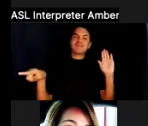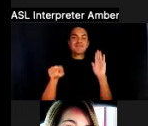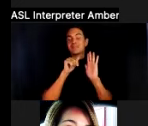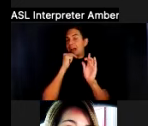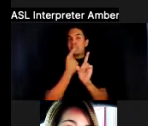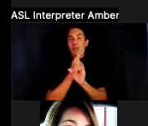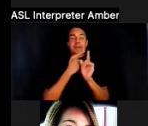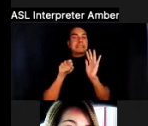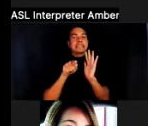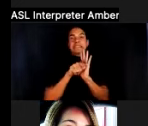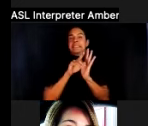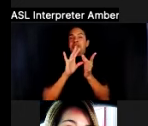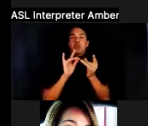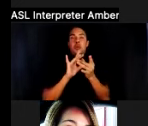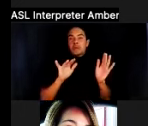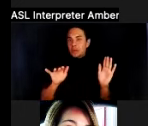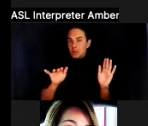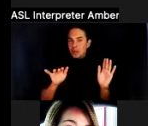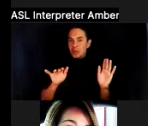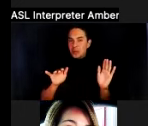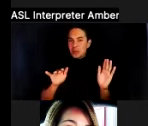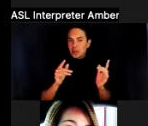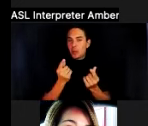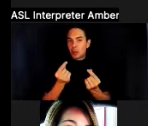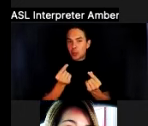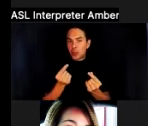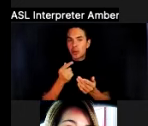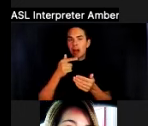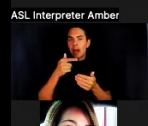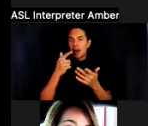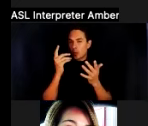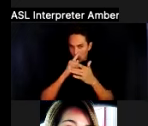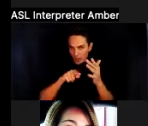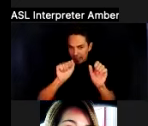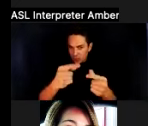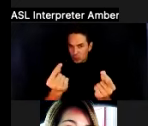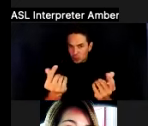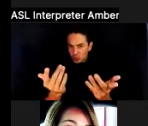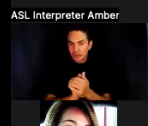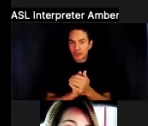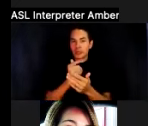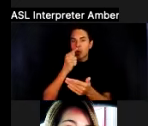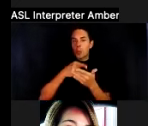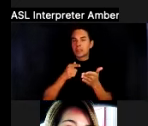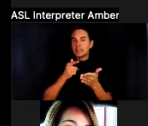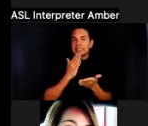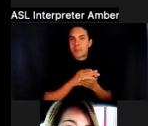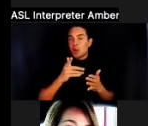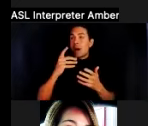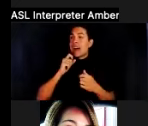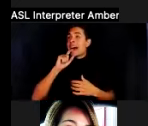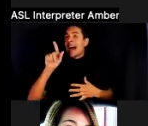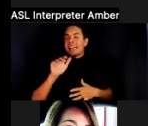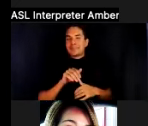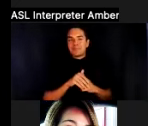from responding to these types of remarks? Or what are some unintended consequences or possibly even some